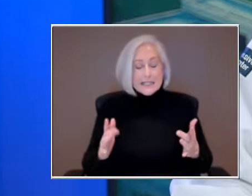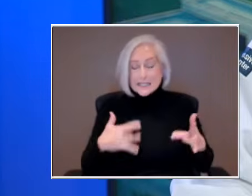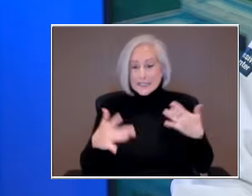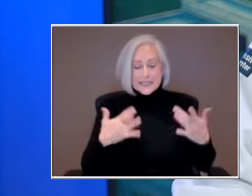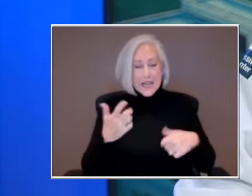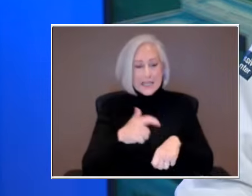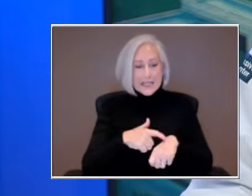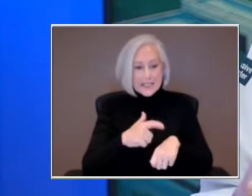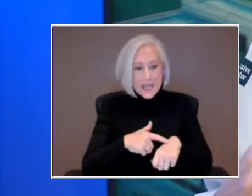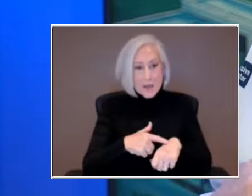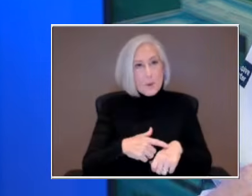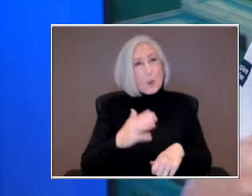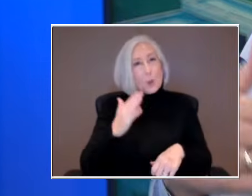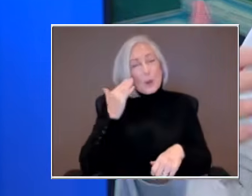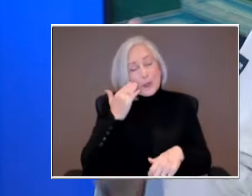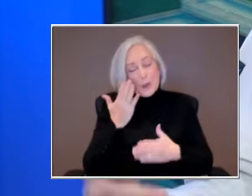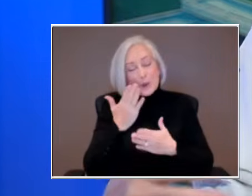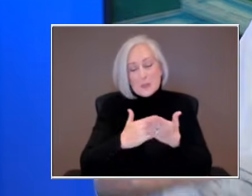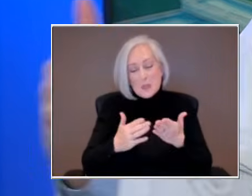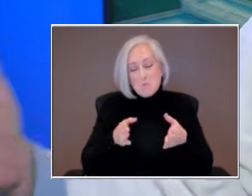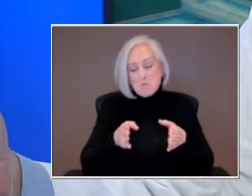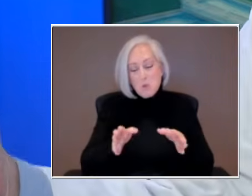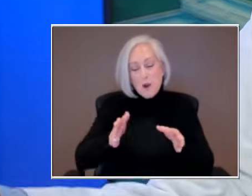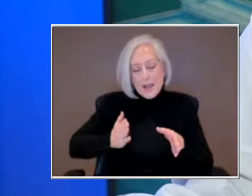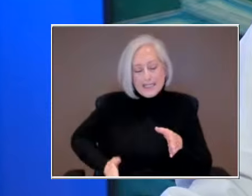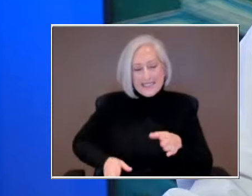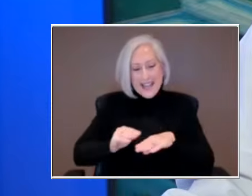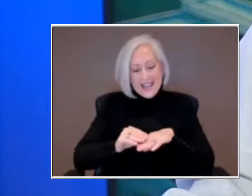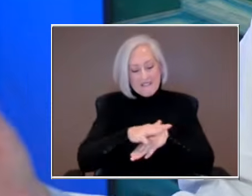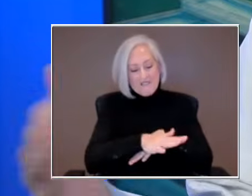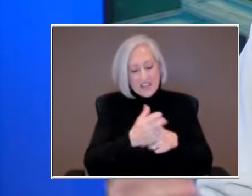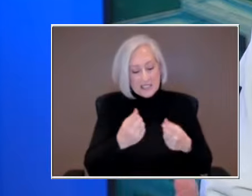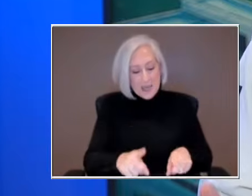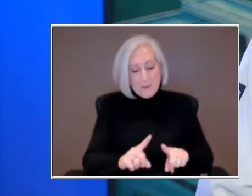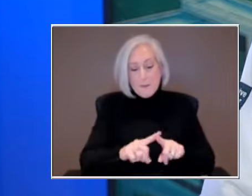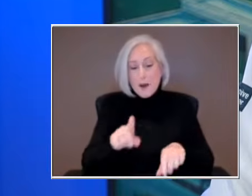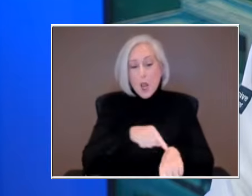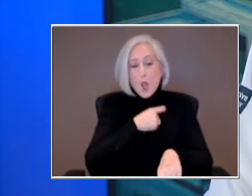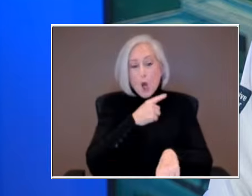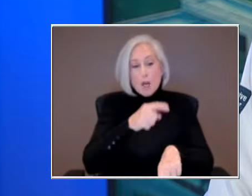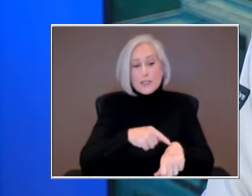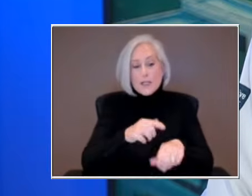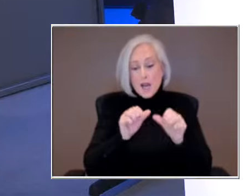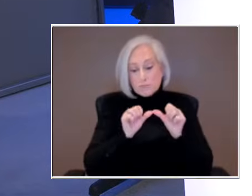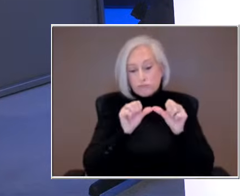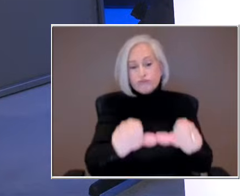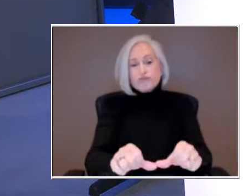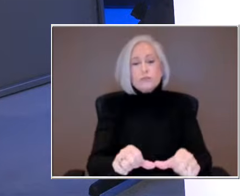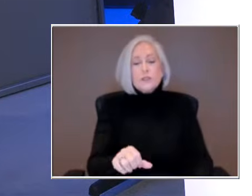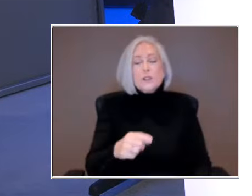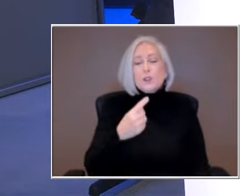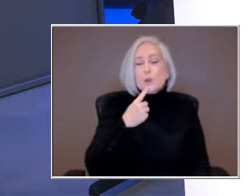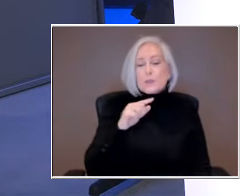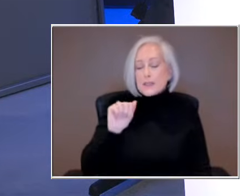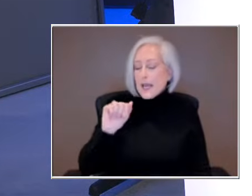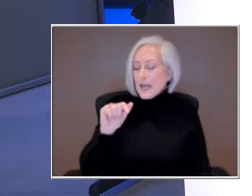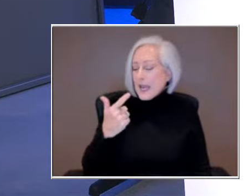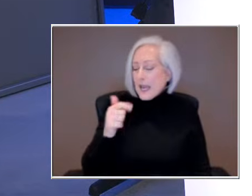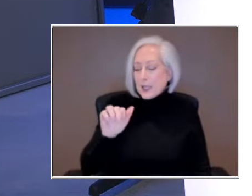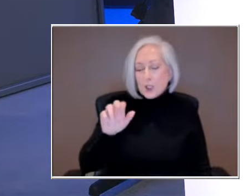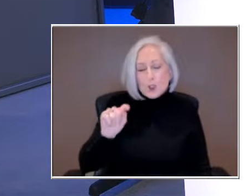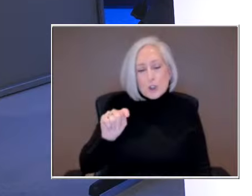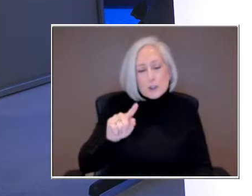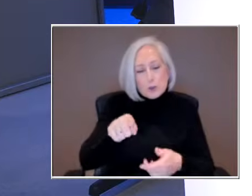side effects of the agents, but we didn't know what the long-term outcomes were going to be with these drugs. When you say agents, you mean medications?